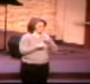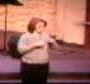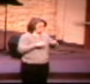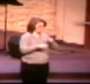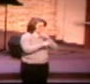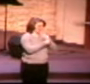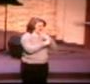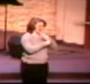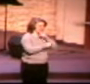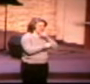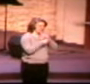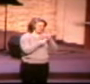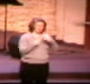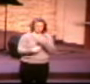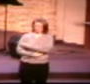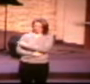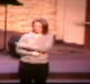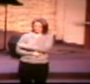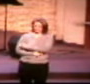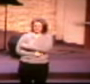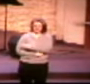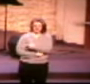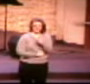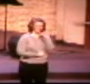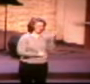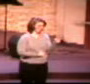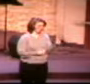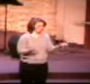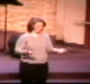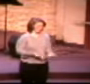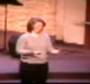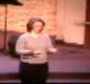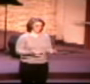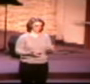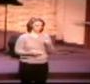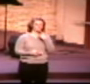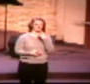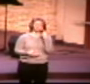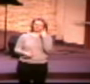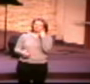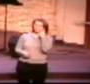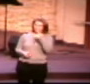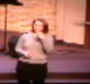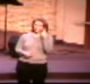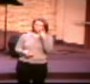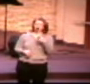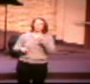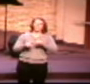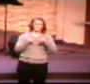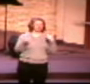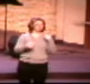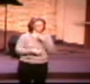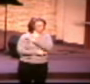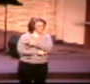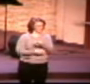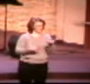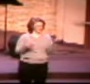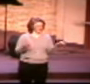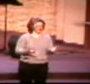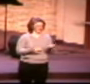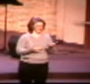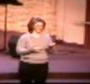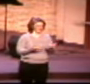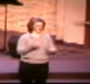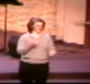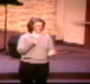make a commitment to them. You're not just here as simple witnesses, you're also here to affirm the